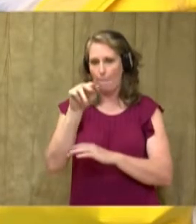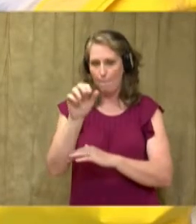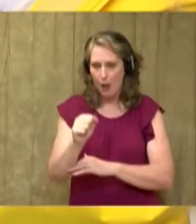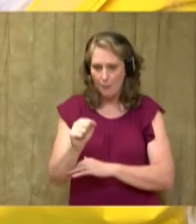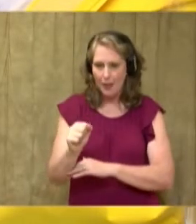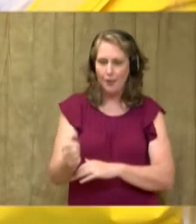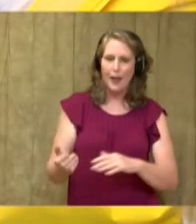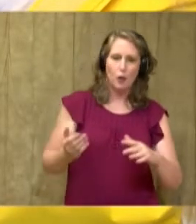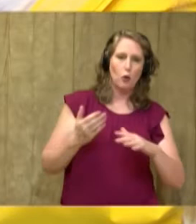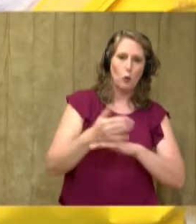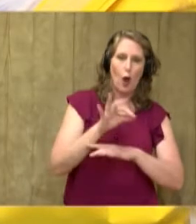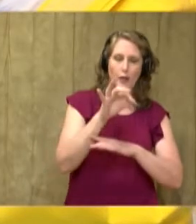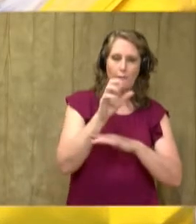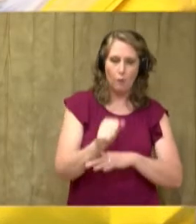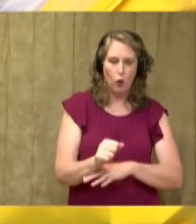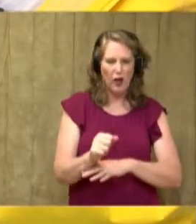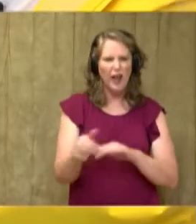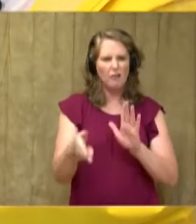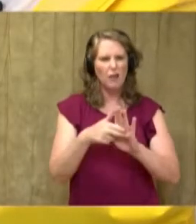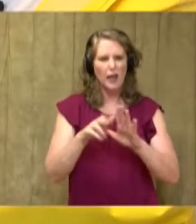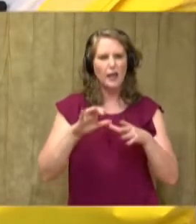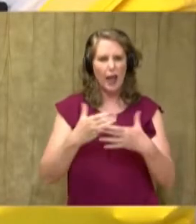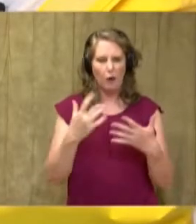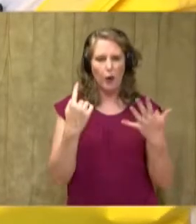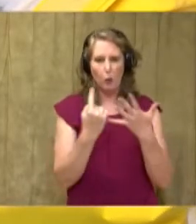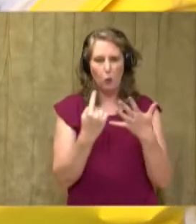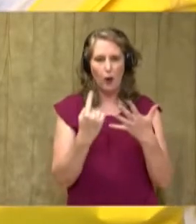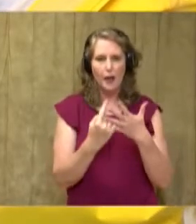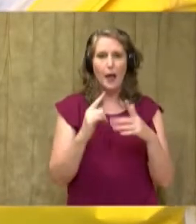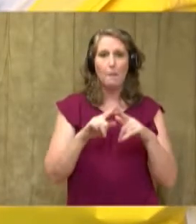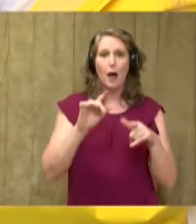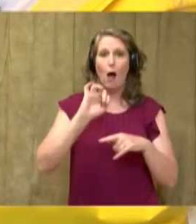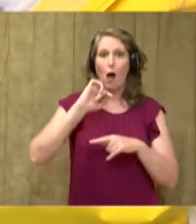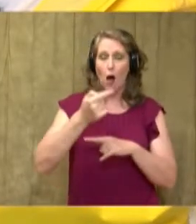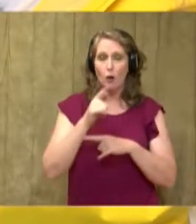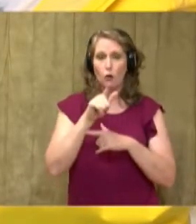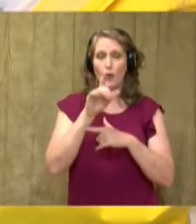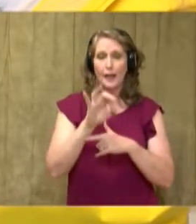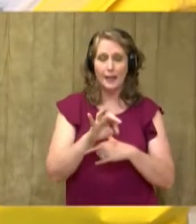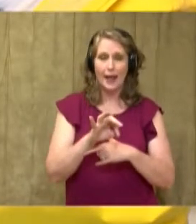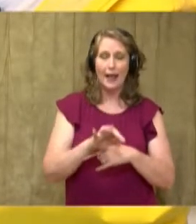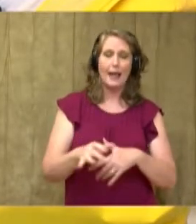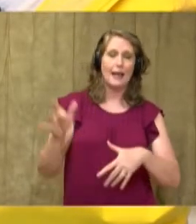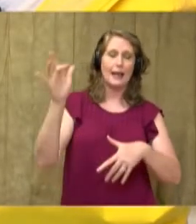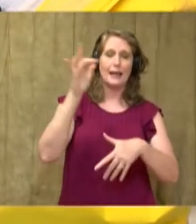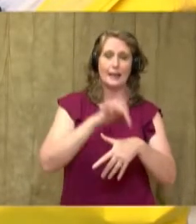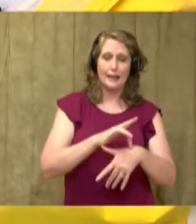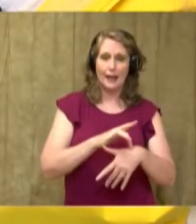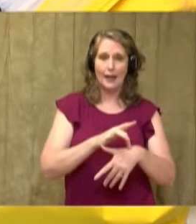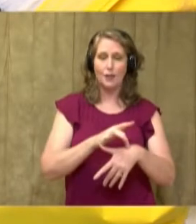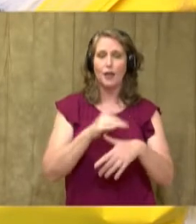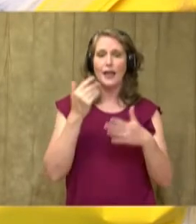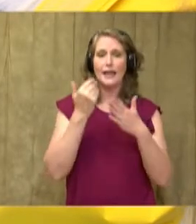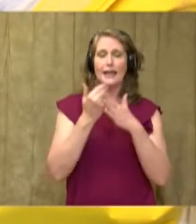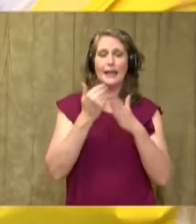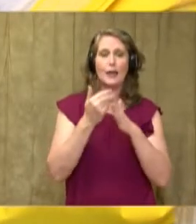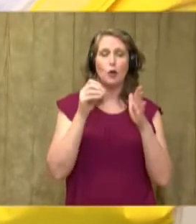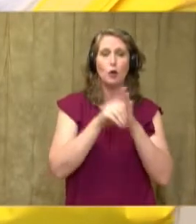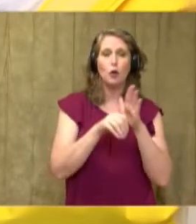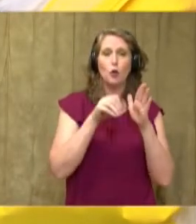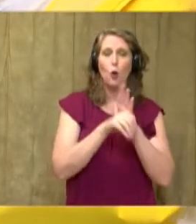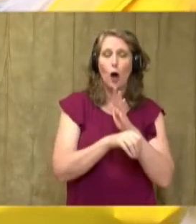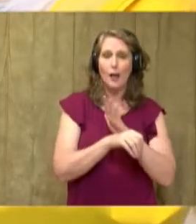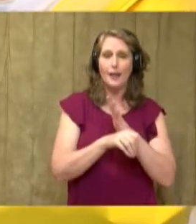as a Category 1 hurricane. On August 29th, it made its final landfall northeast of New Orleans as a